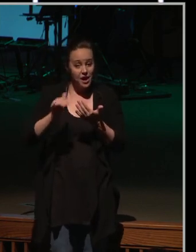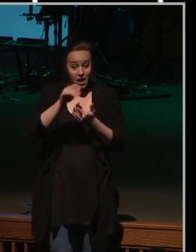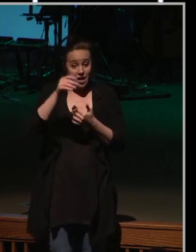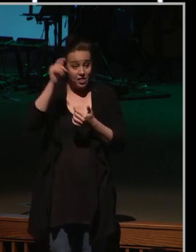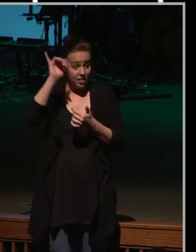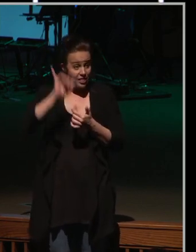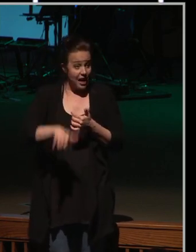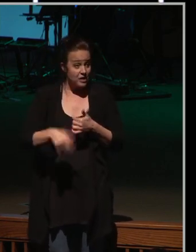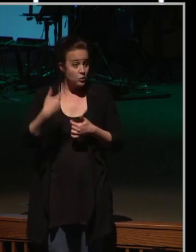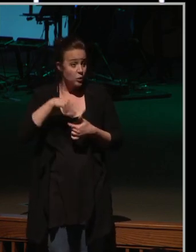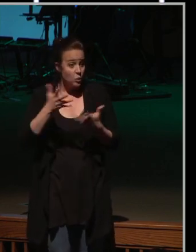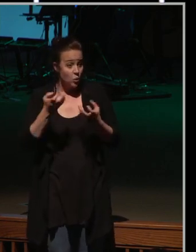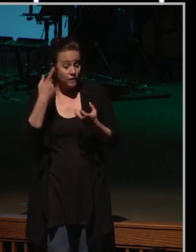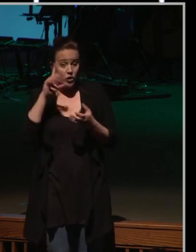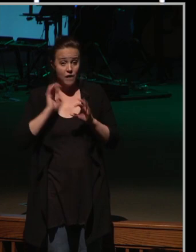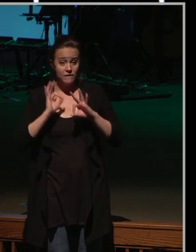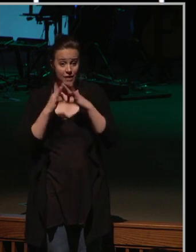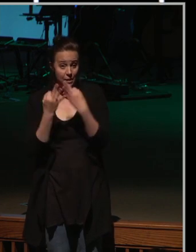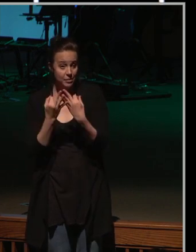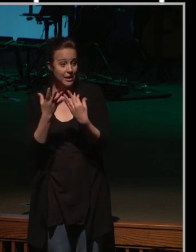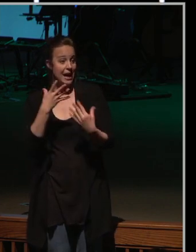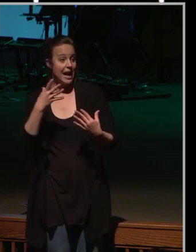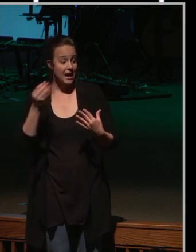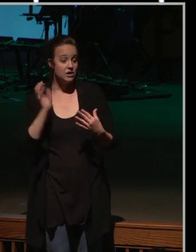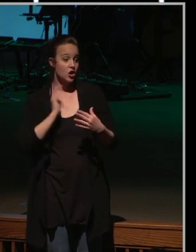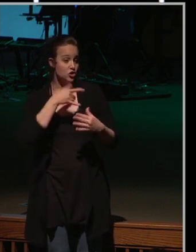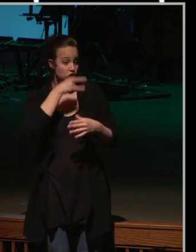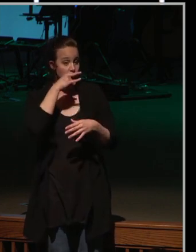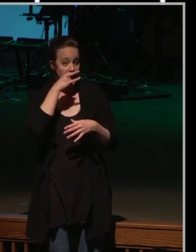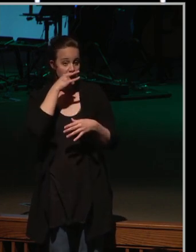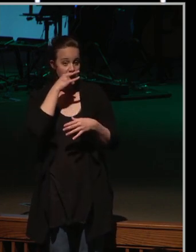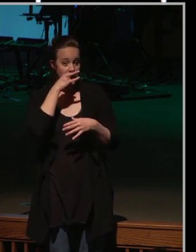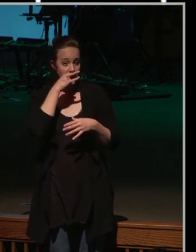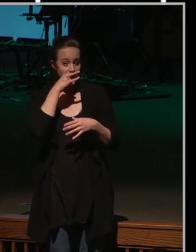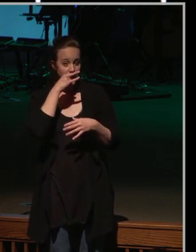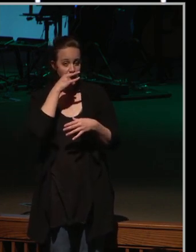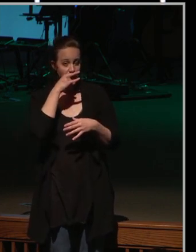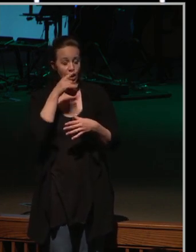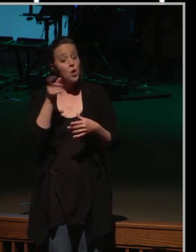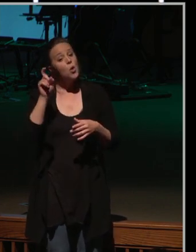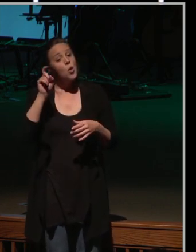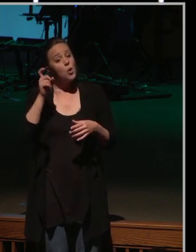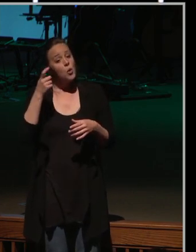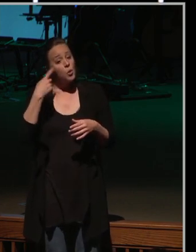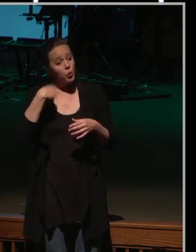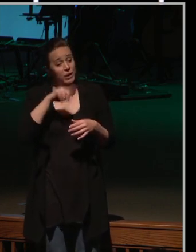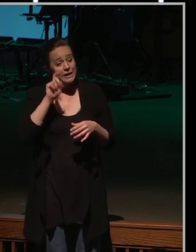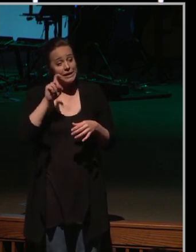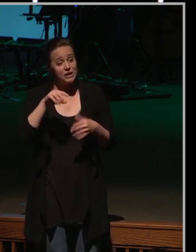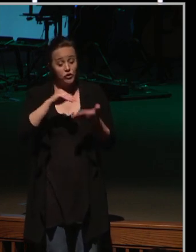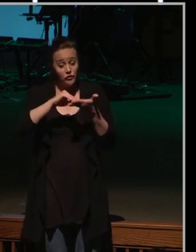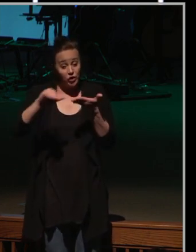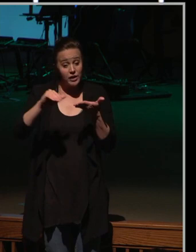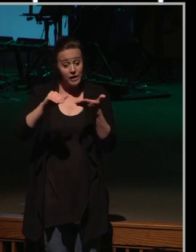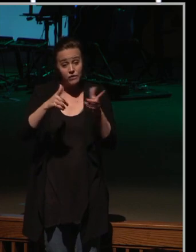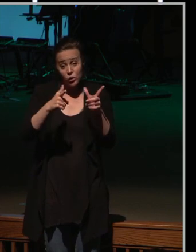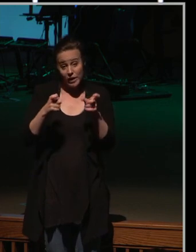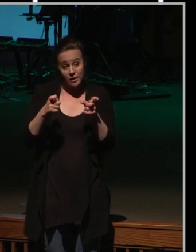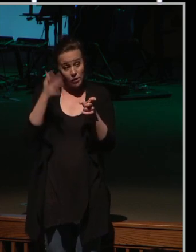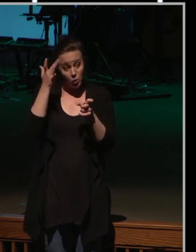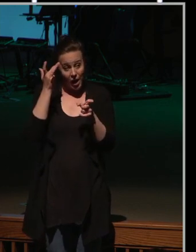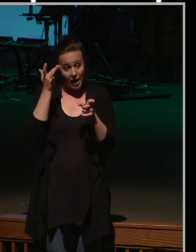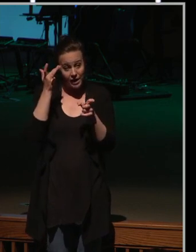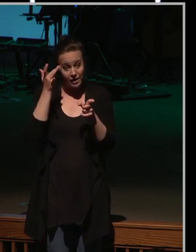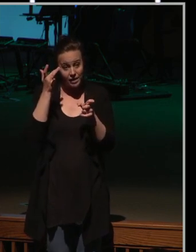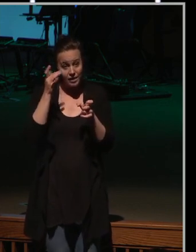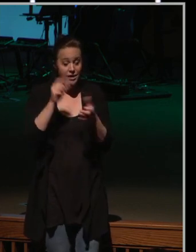instill in our children. And why should we be so quick to forgive? Paul reminds us in verse 13, as the